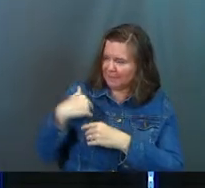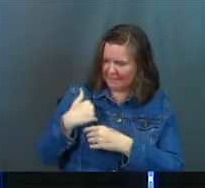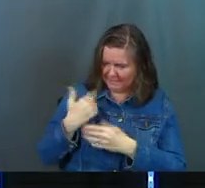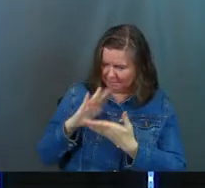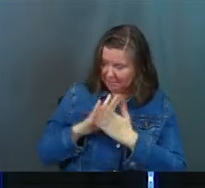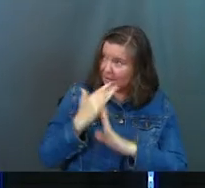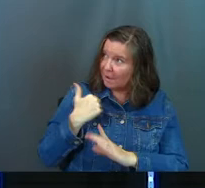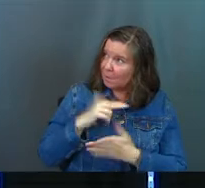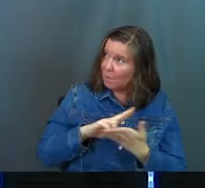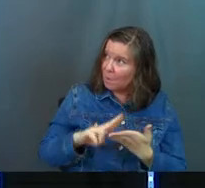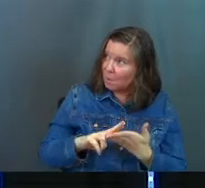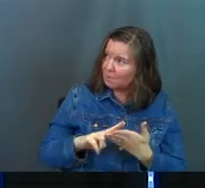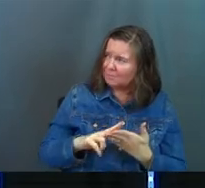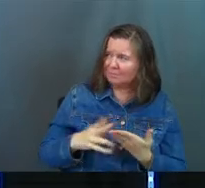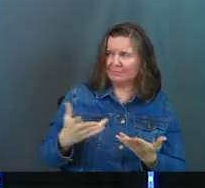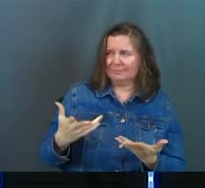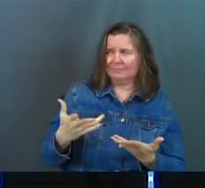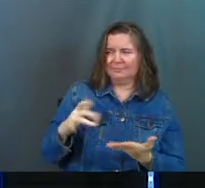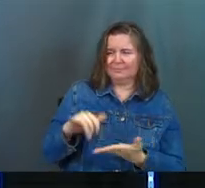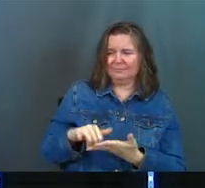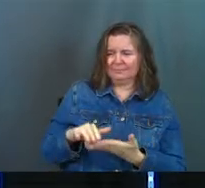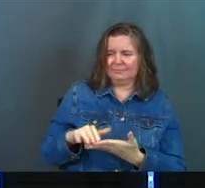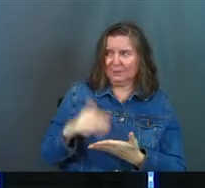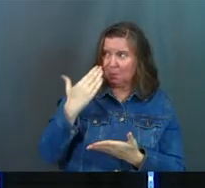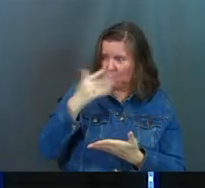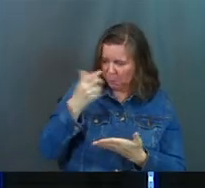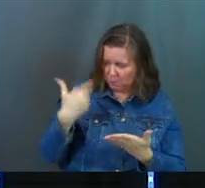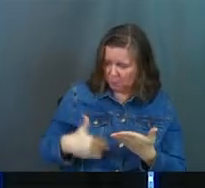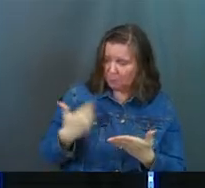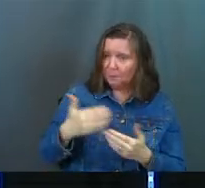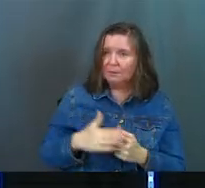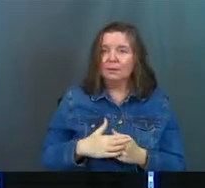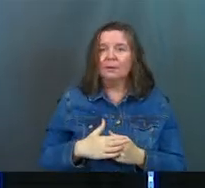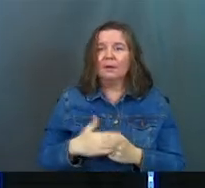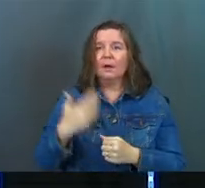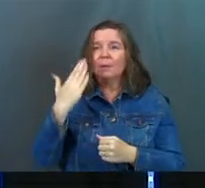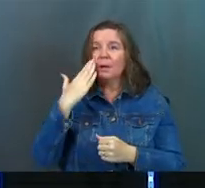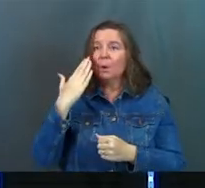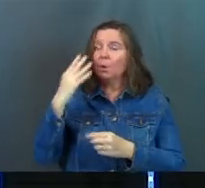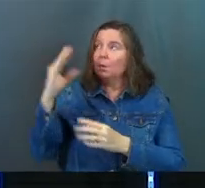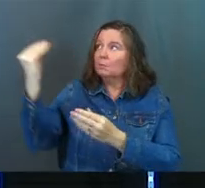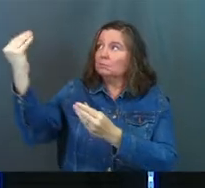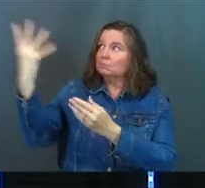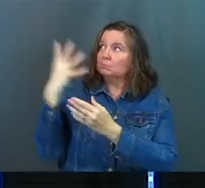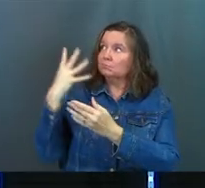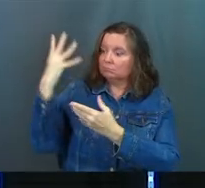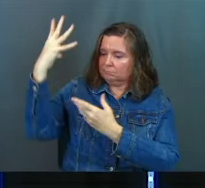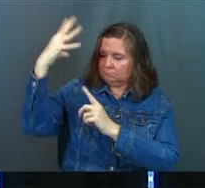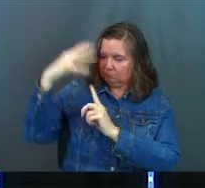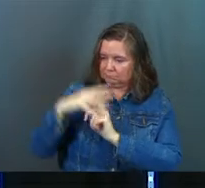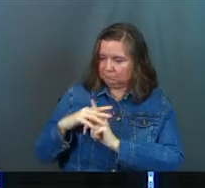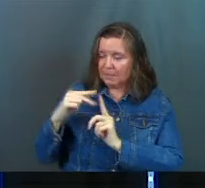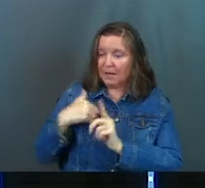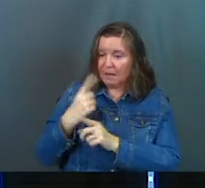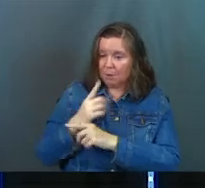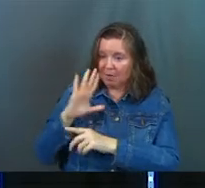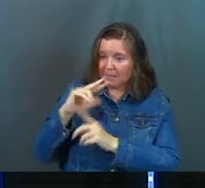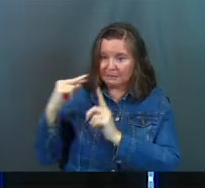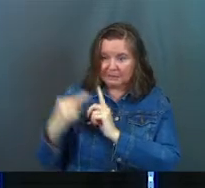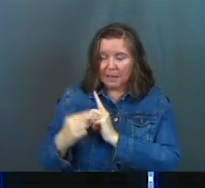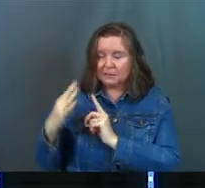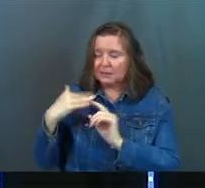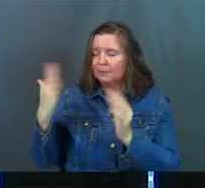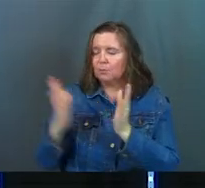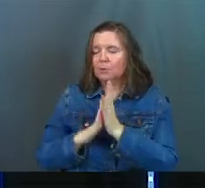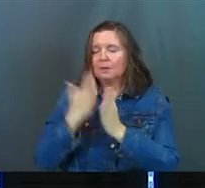Like, I know there's a mystery that through the imparted righteousness of Jesus Christ, I'm seen through that lens by the Father, and I am righteous in his eyes. Praise